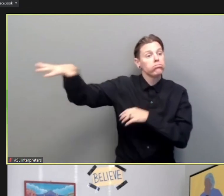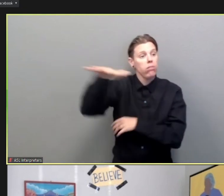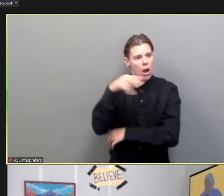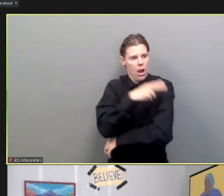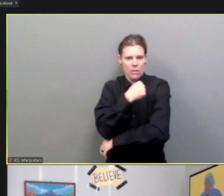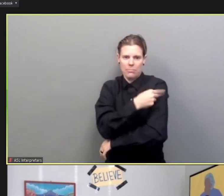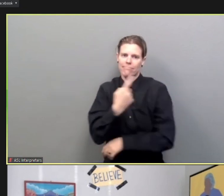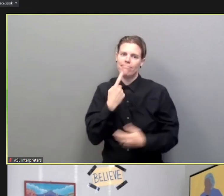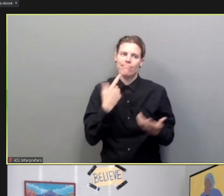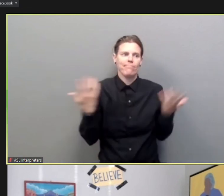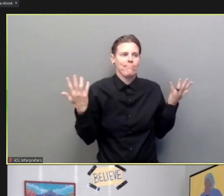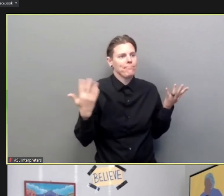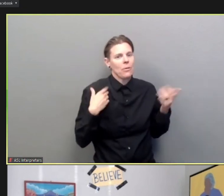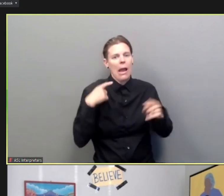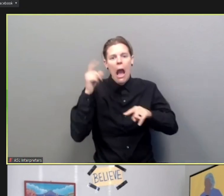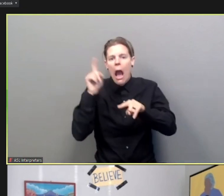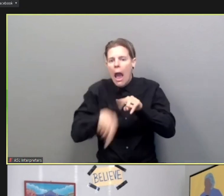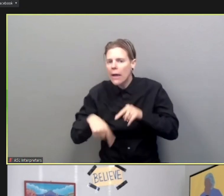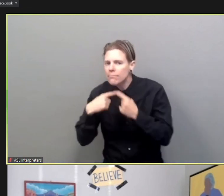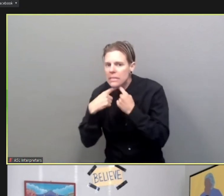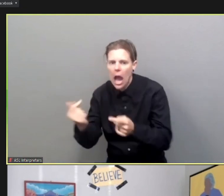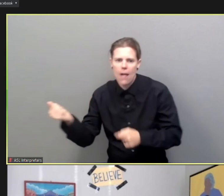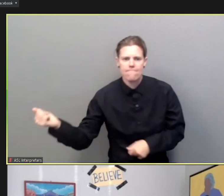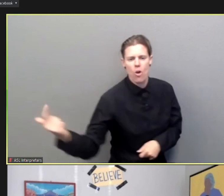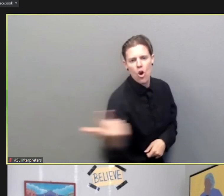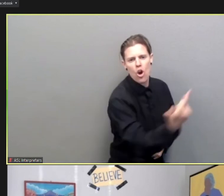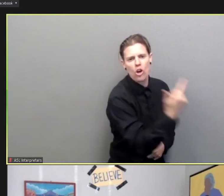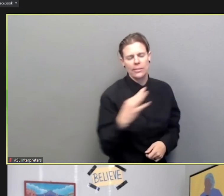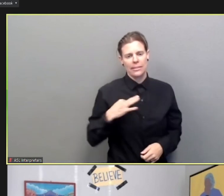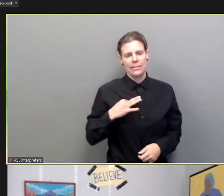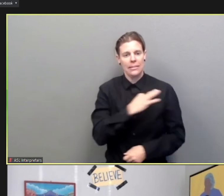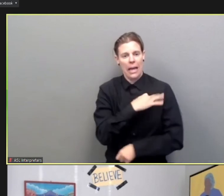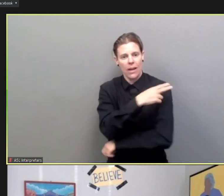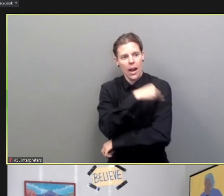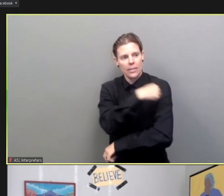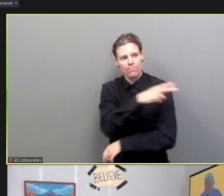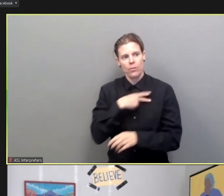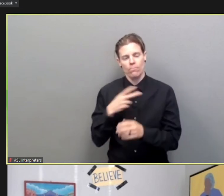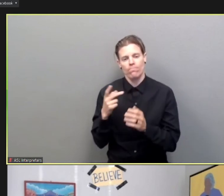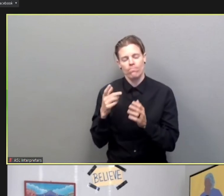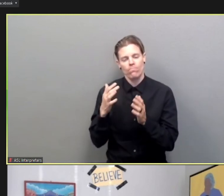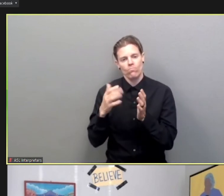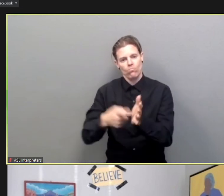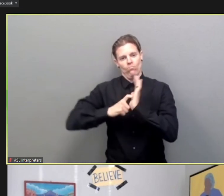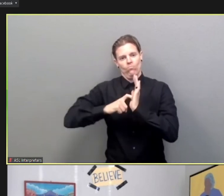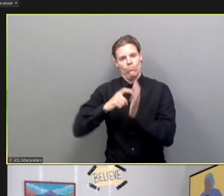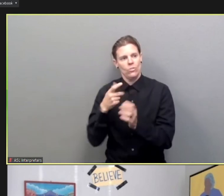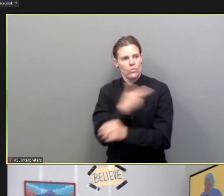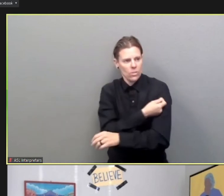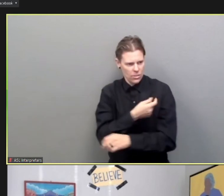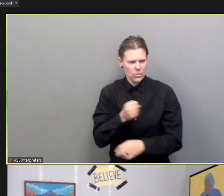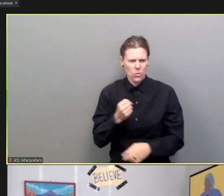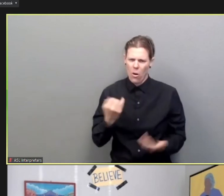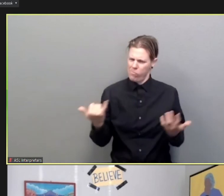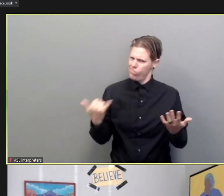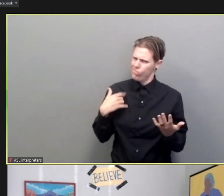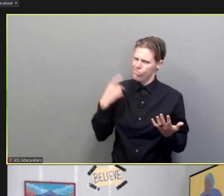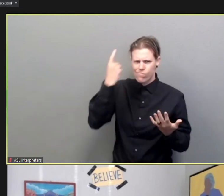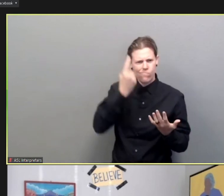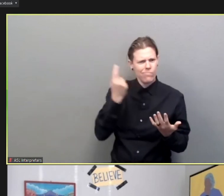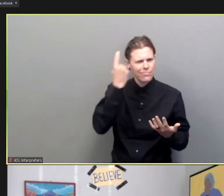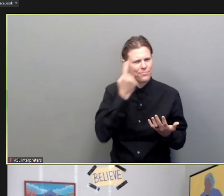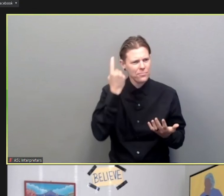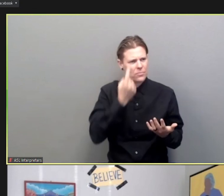their vaccination status, et cetera. And I just wanted to ask you all, as medical professionals with extensive knowledge